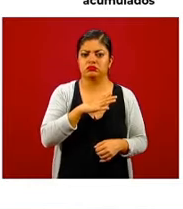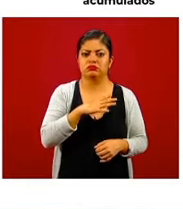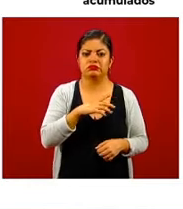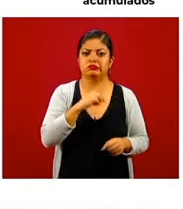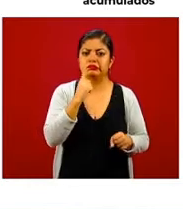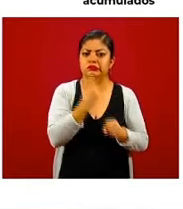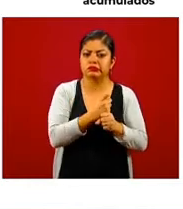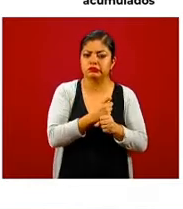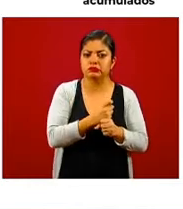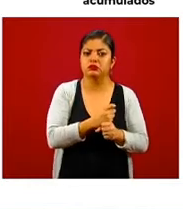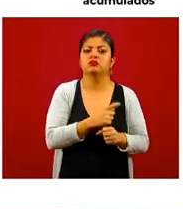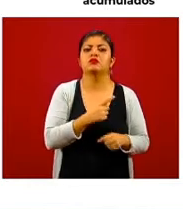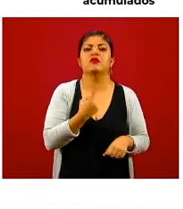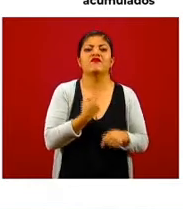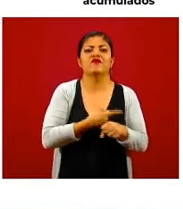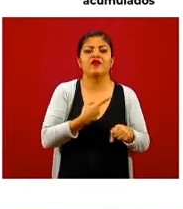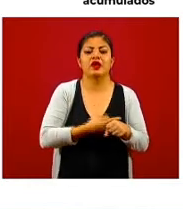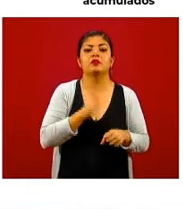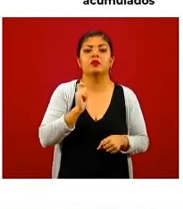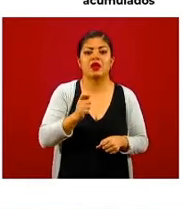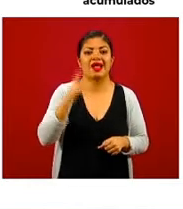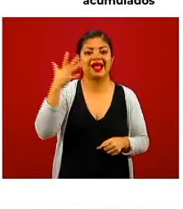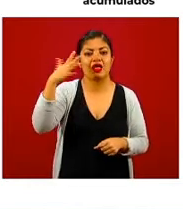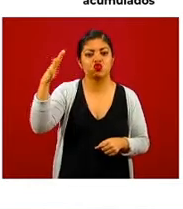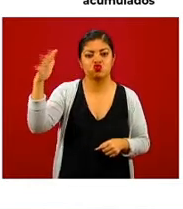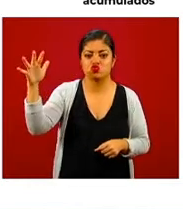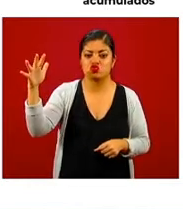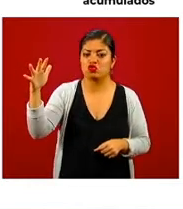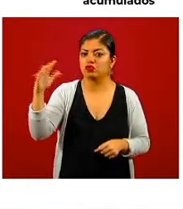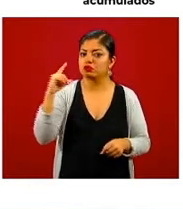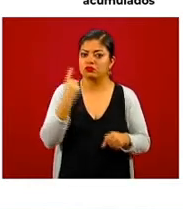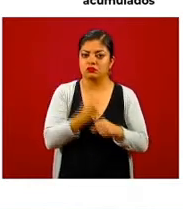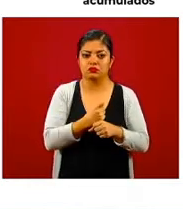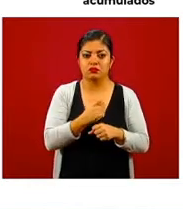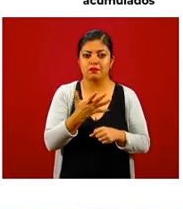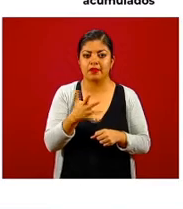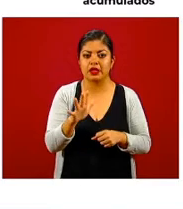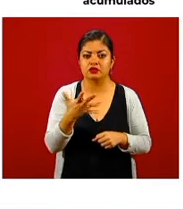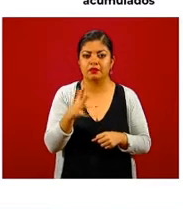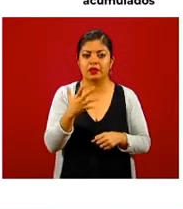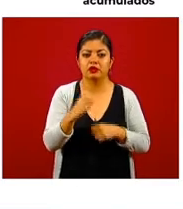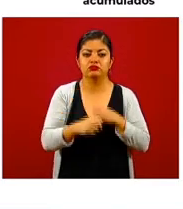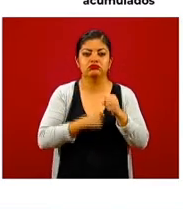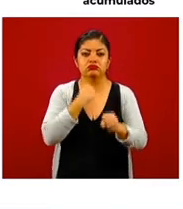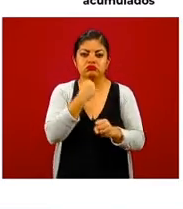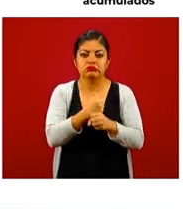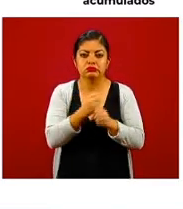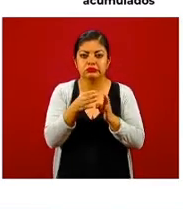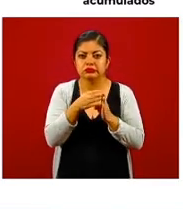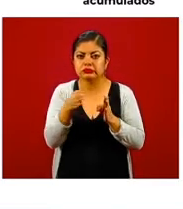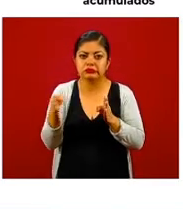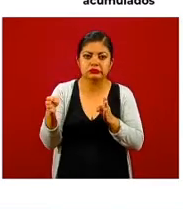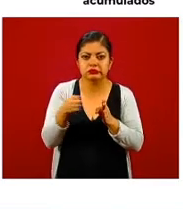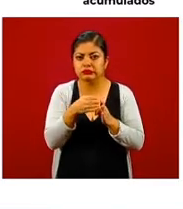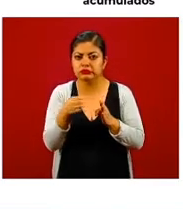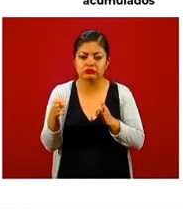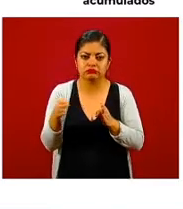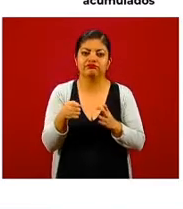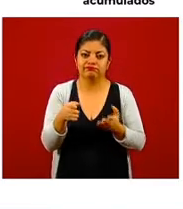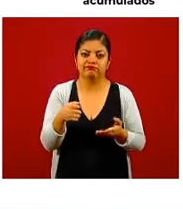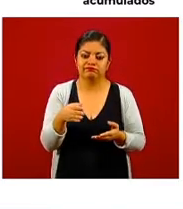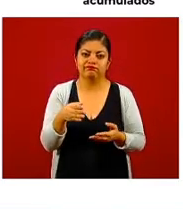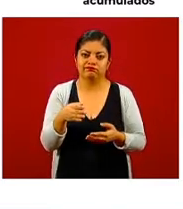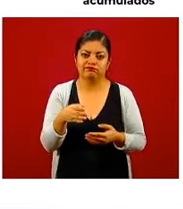Mexico. We can also see that people who get sicker are people over